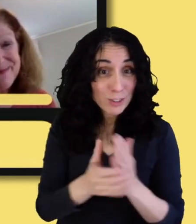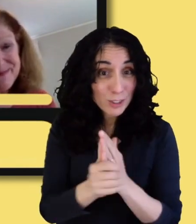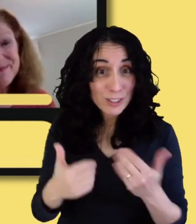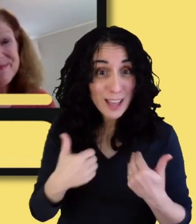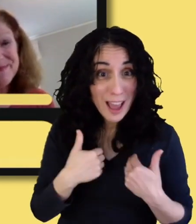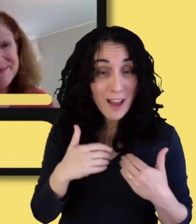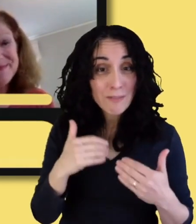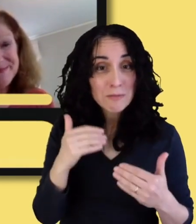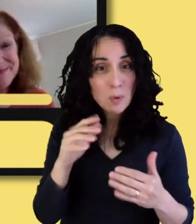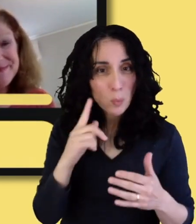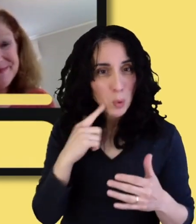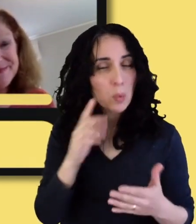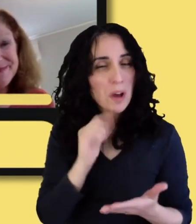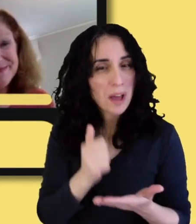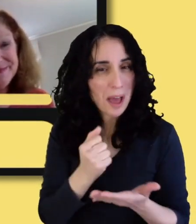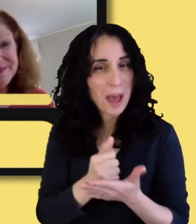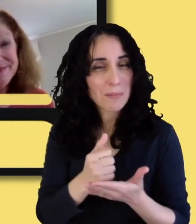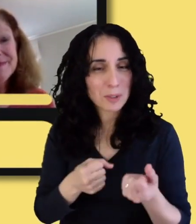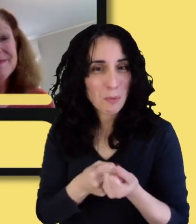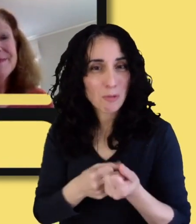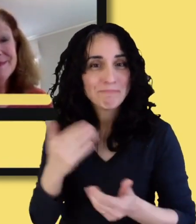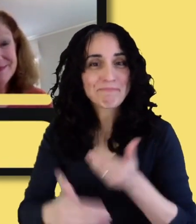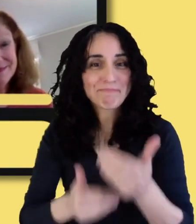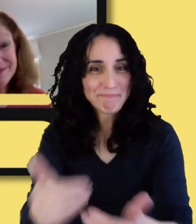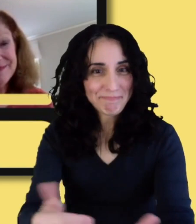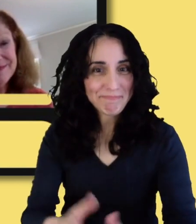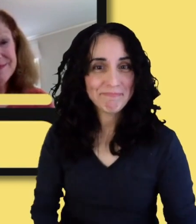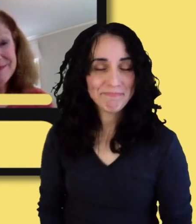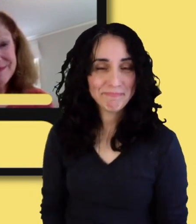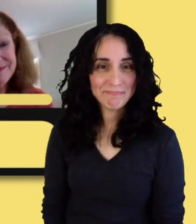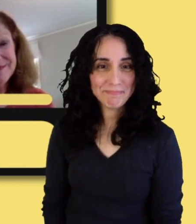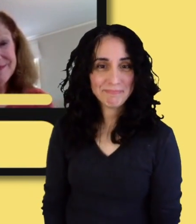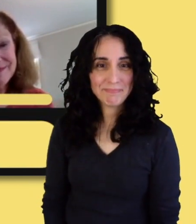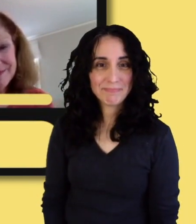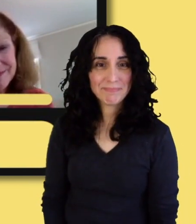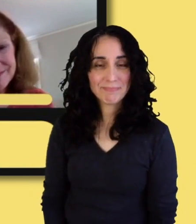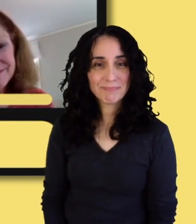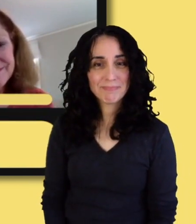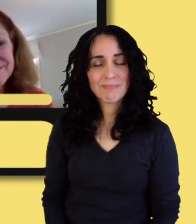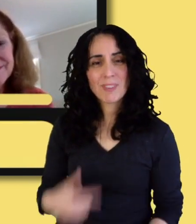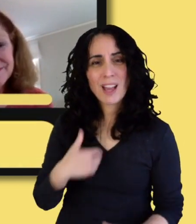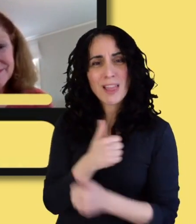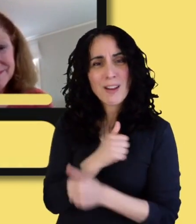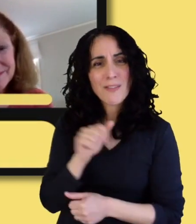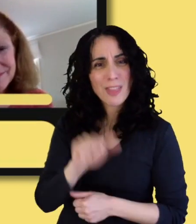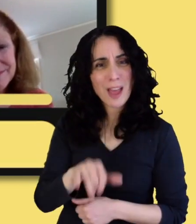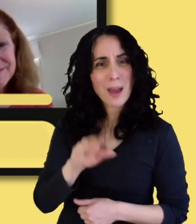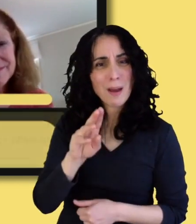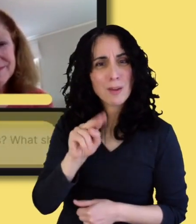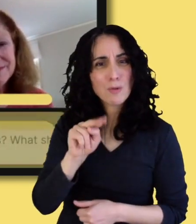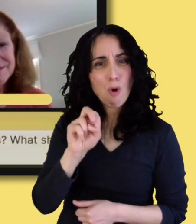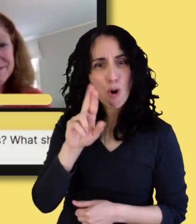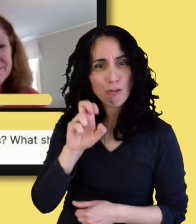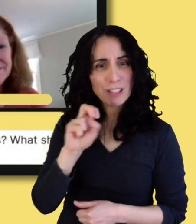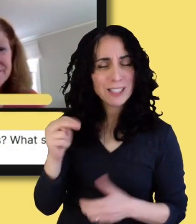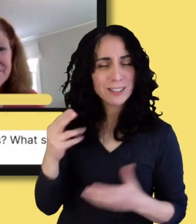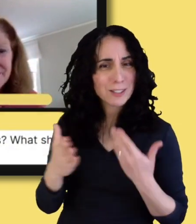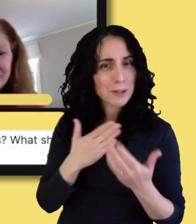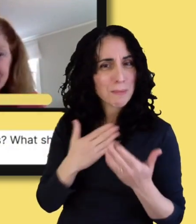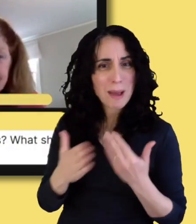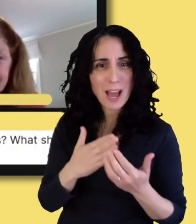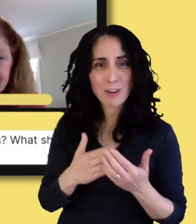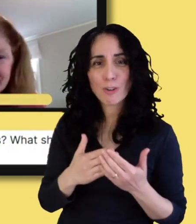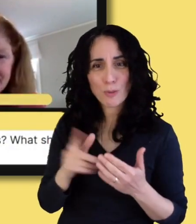Noreen. I think everybody needs to hear that, no matter what grade their child is in. Lisa just asked a